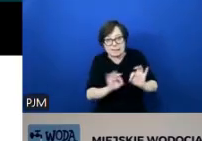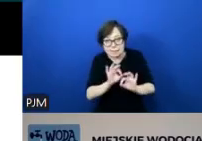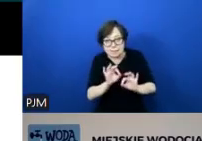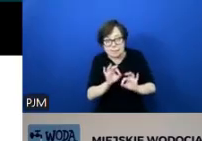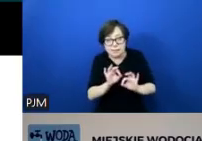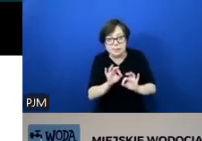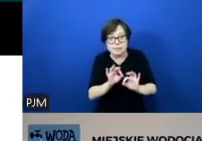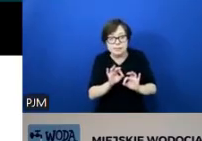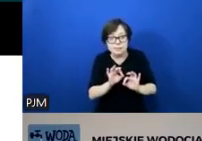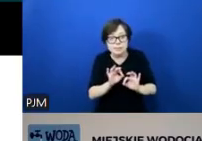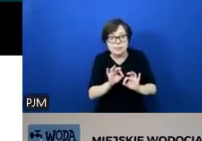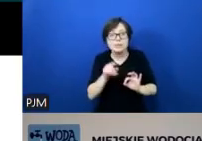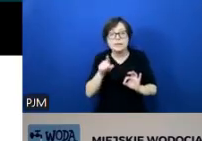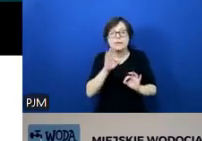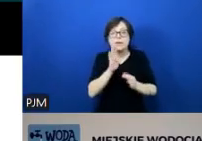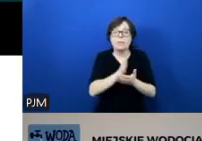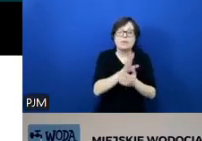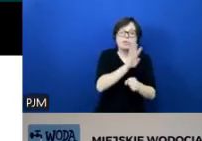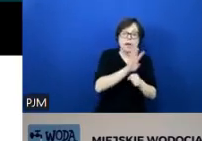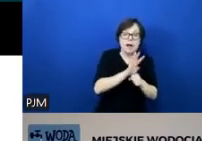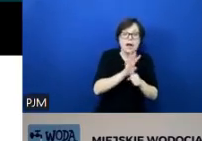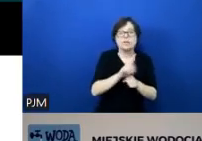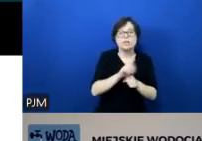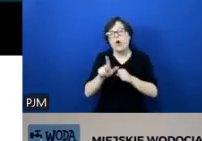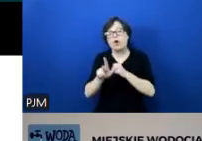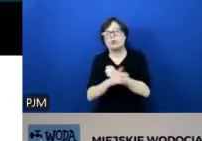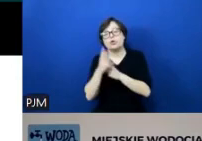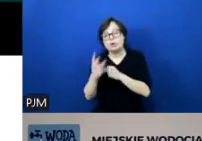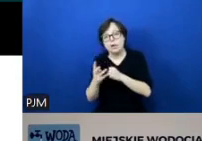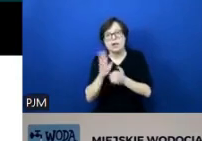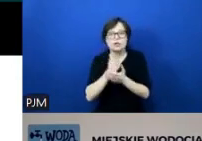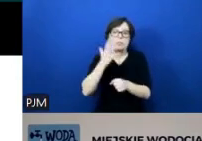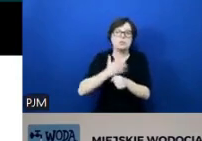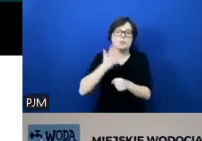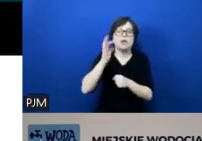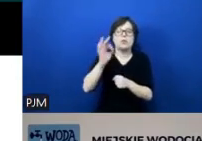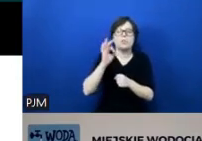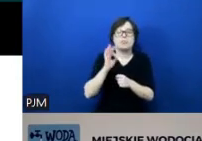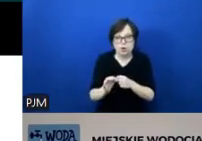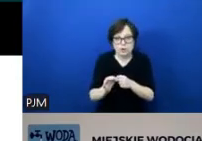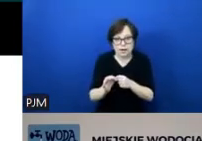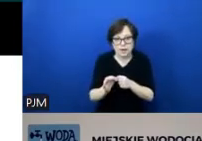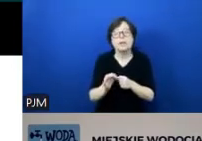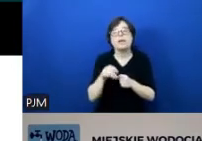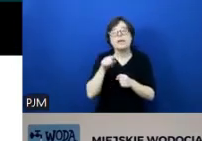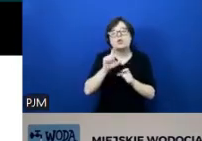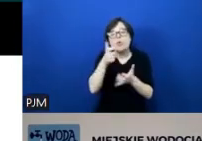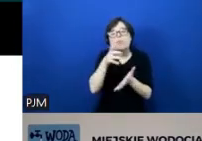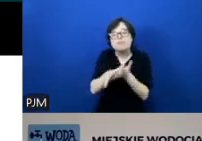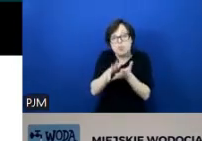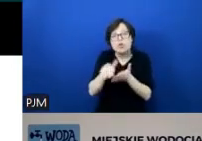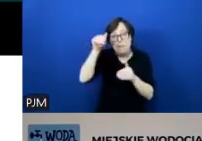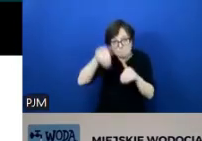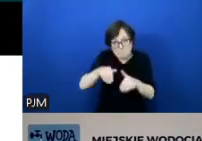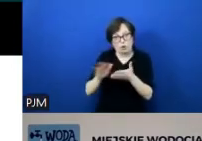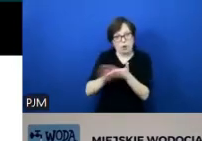suspended solids. So the quality is between 40 to 84%, on average 55% of